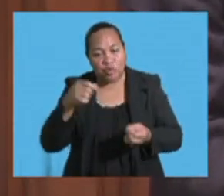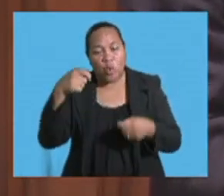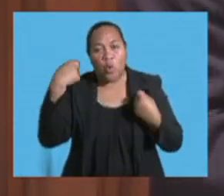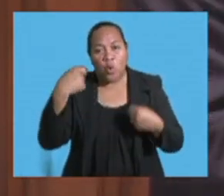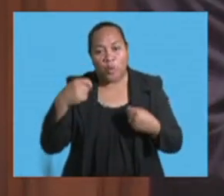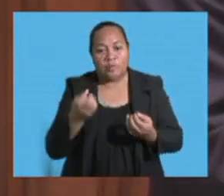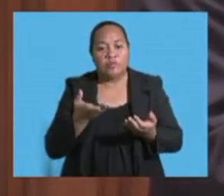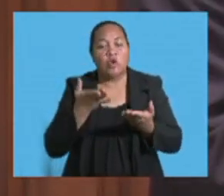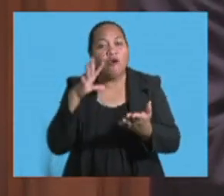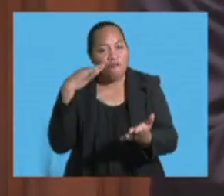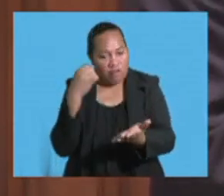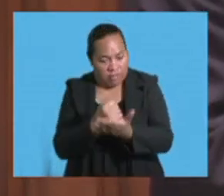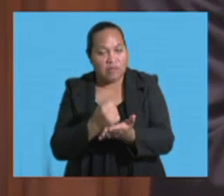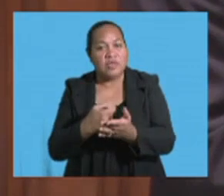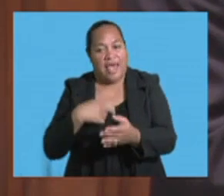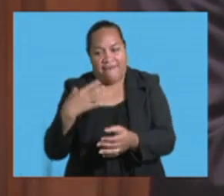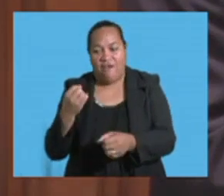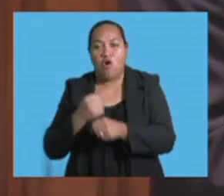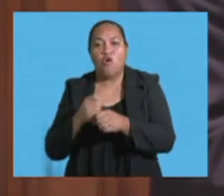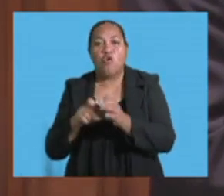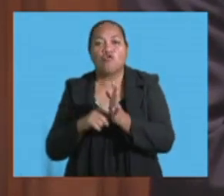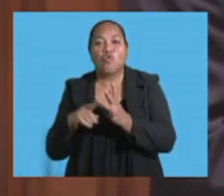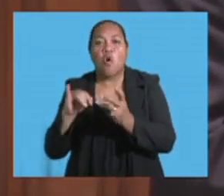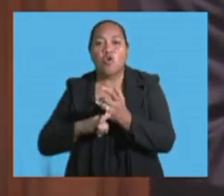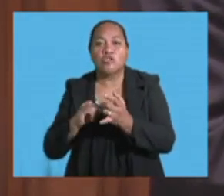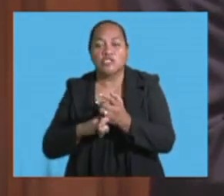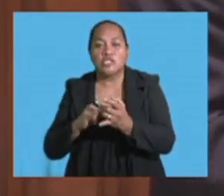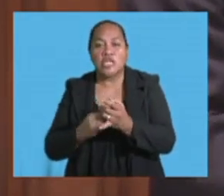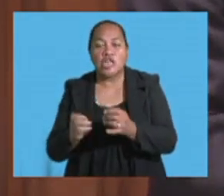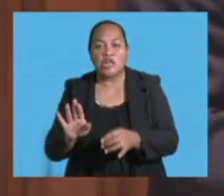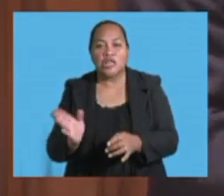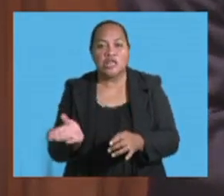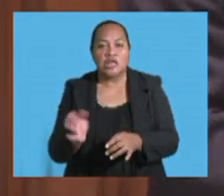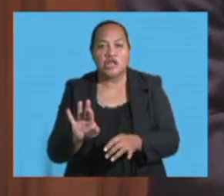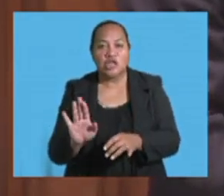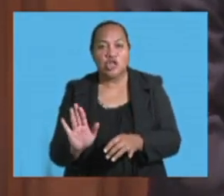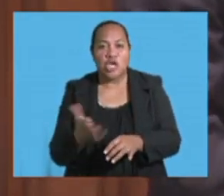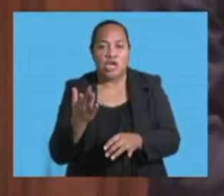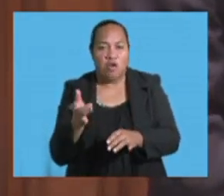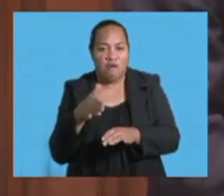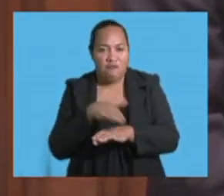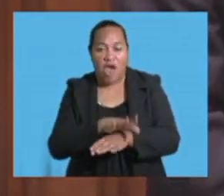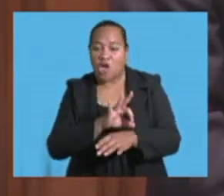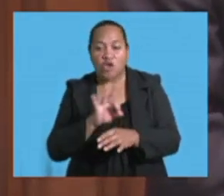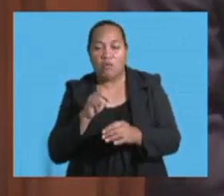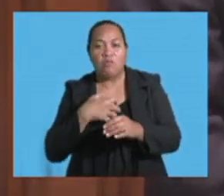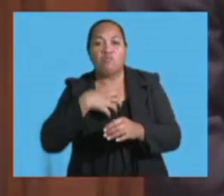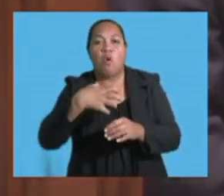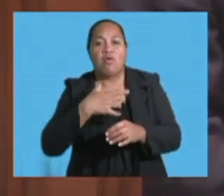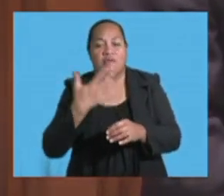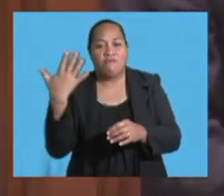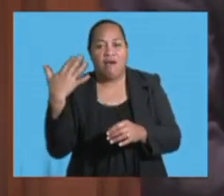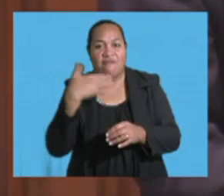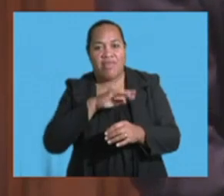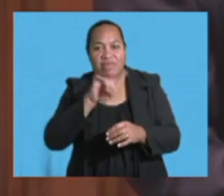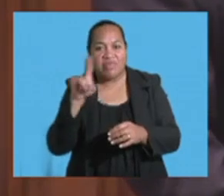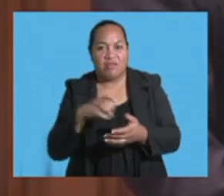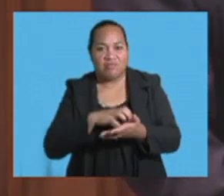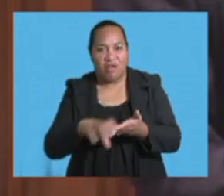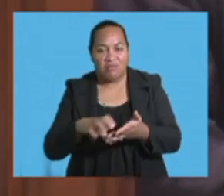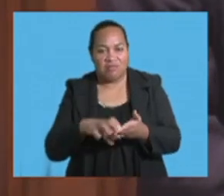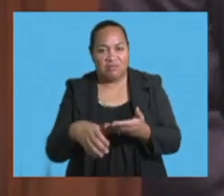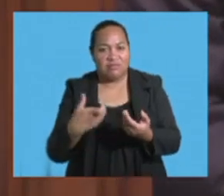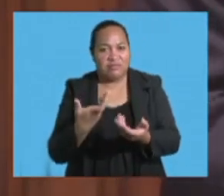they have a gross turnover not exceeding 500,000. Copies of a financial statement must be attached where applicable.